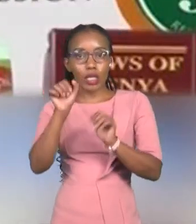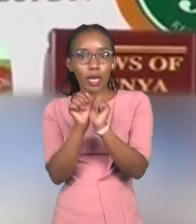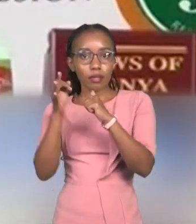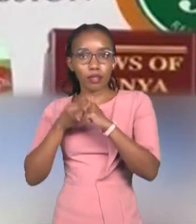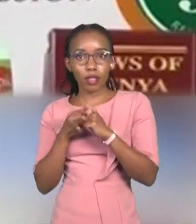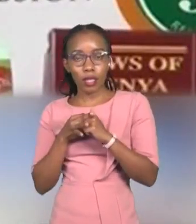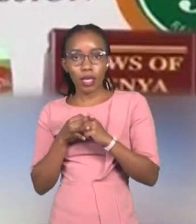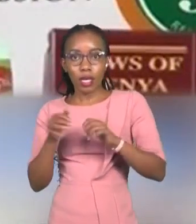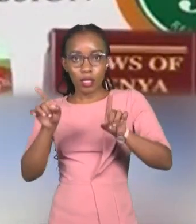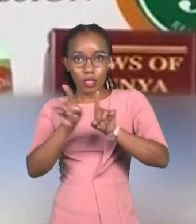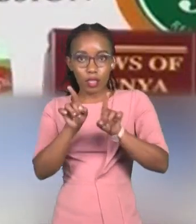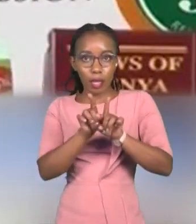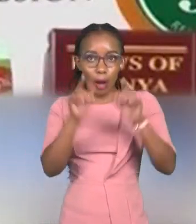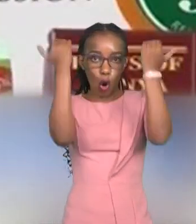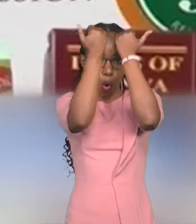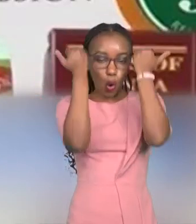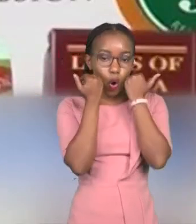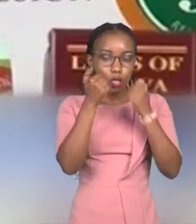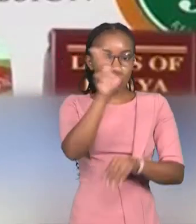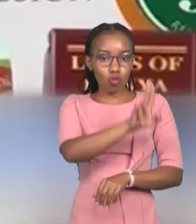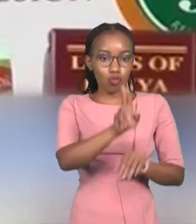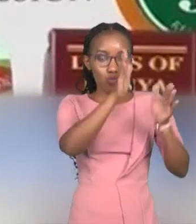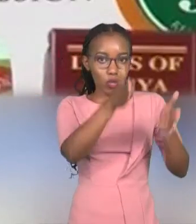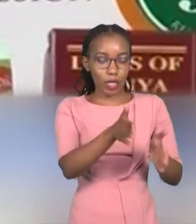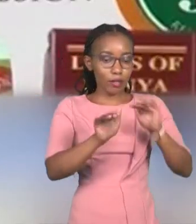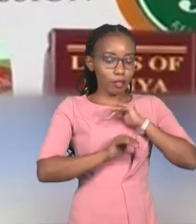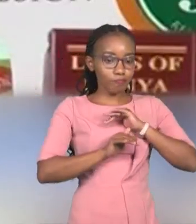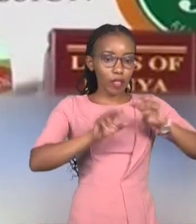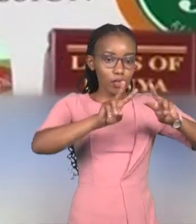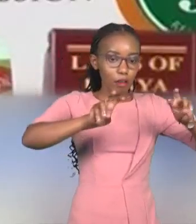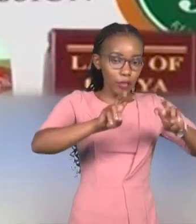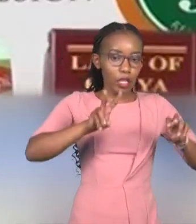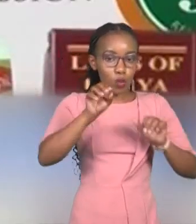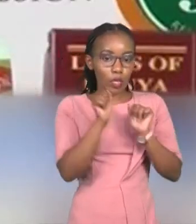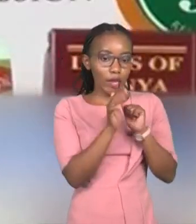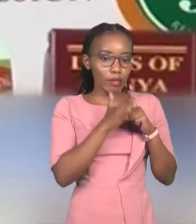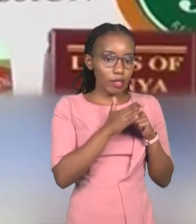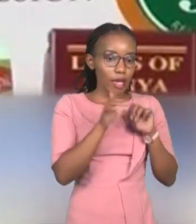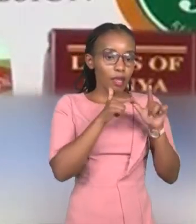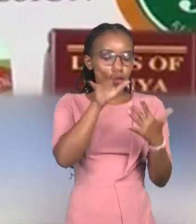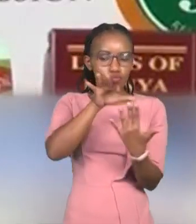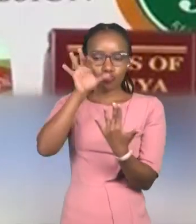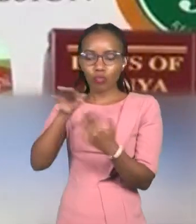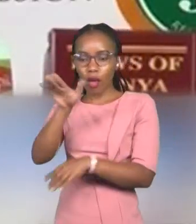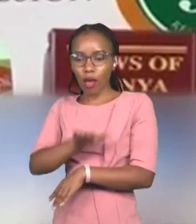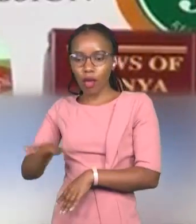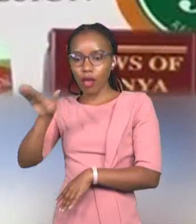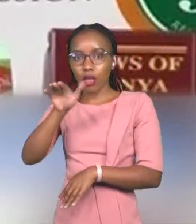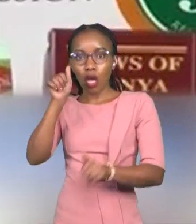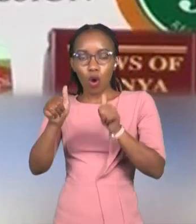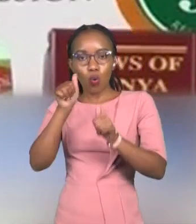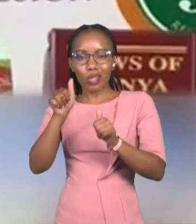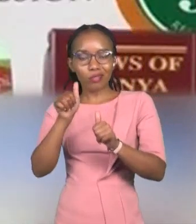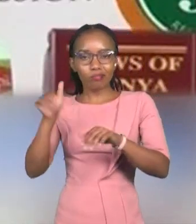2018. I've also looked at the court users satisfaction survey 2019. I've identified areas of